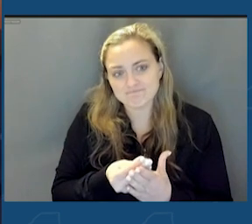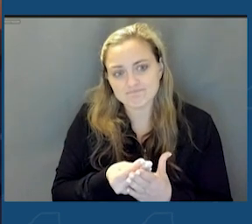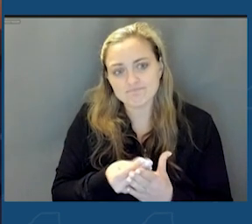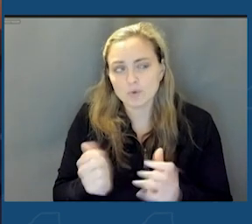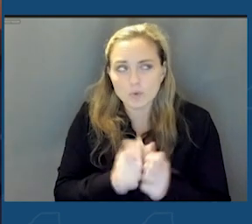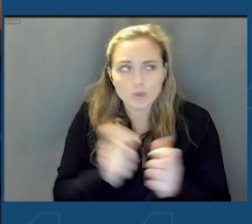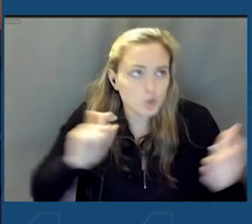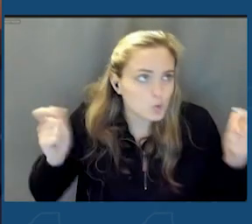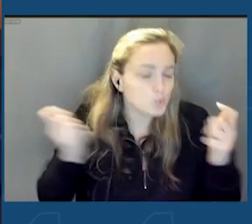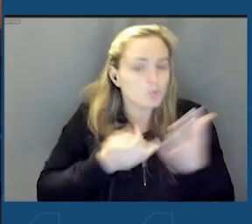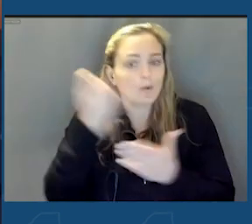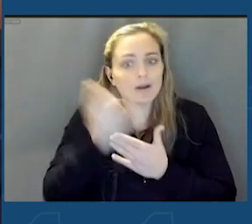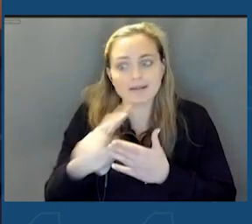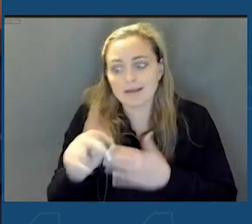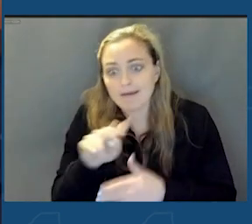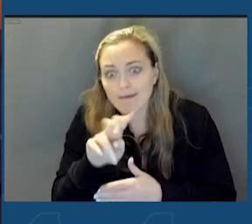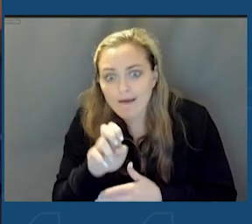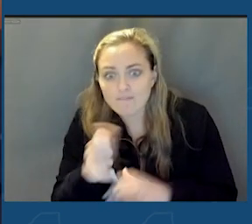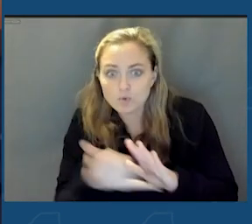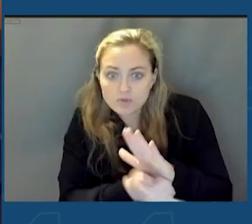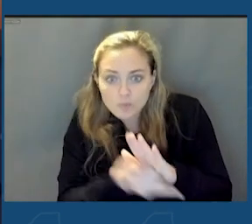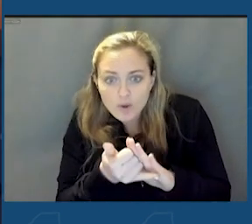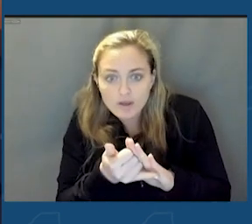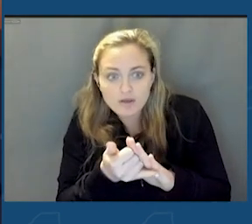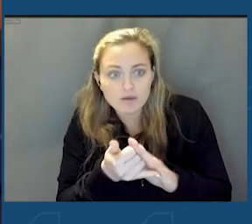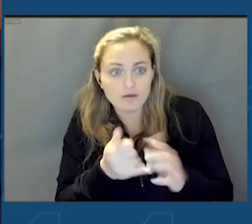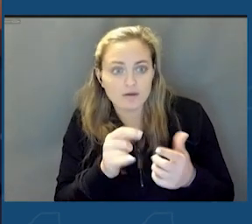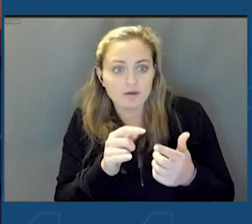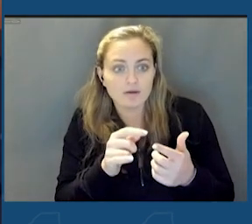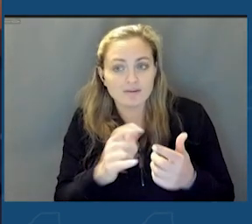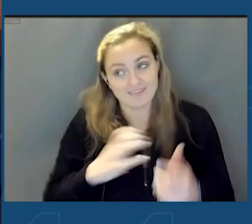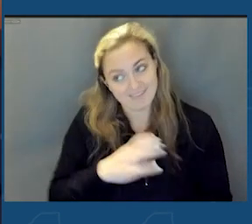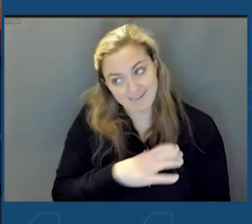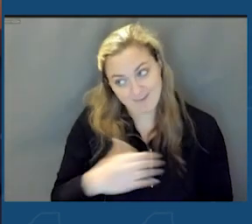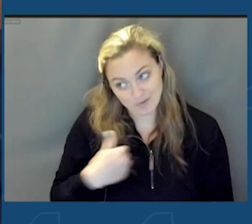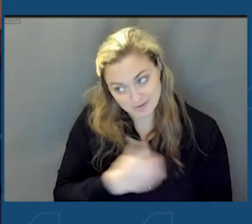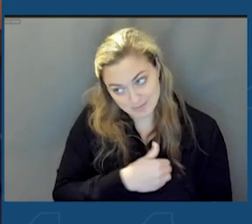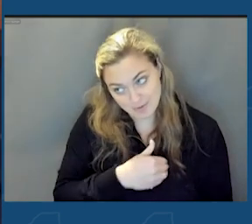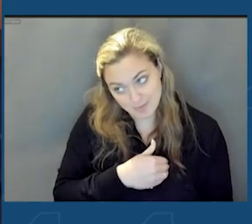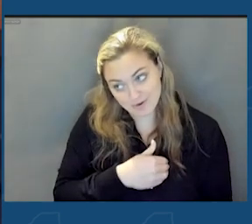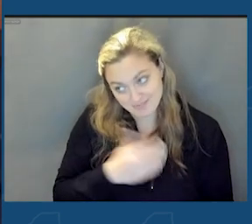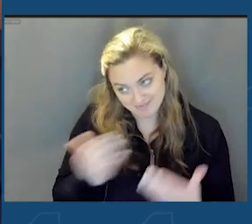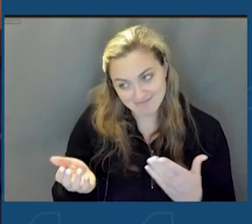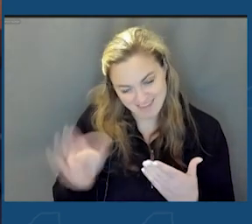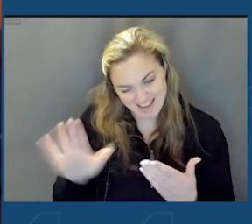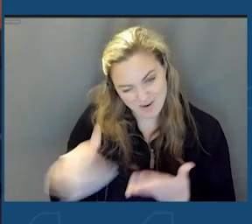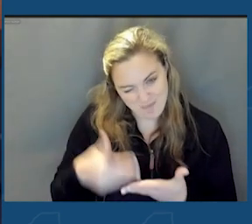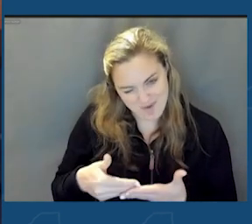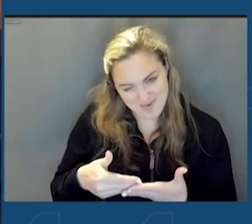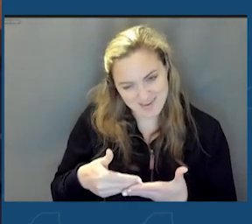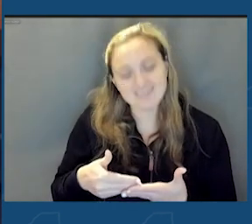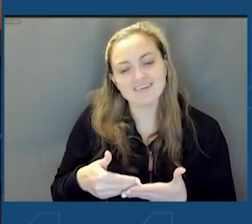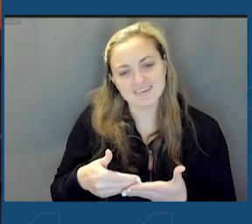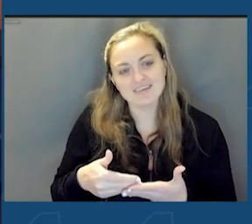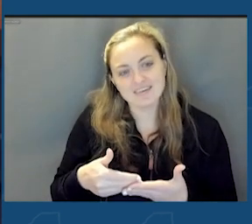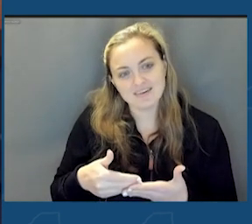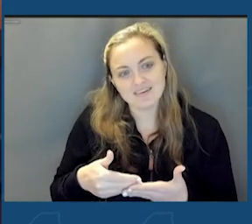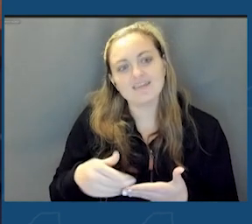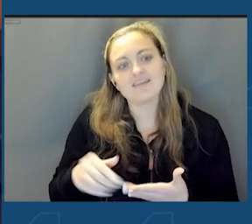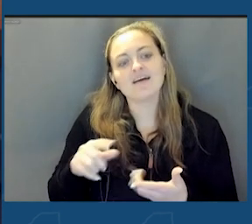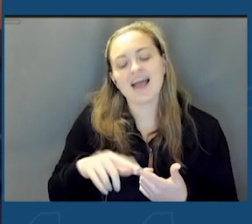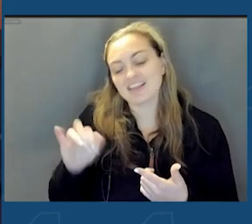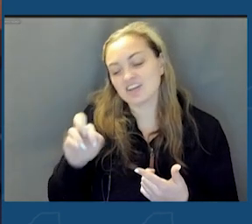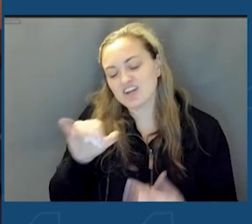projects like the 2nd Avenue Subway, Congressman Espaillat's baby, and the Jefferson Park Esplanade,